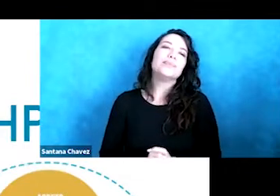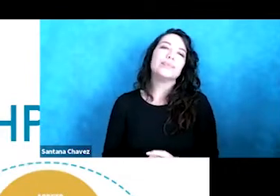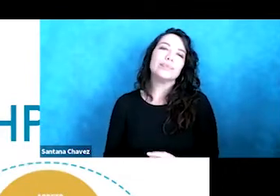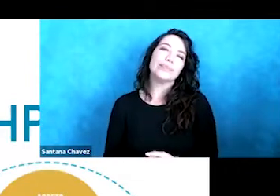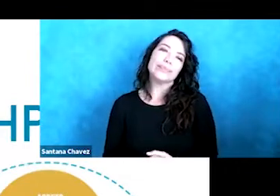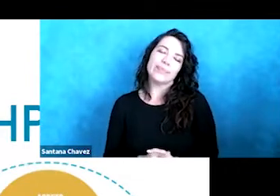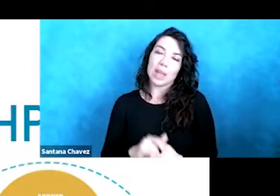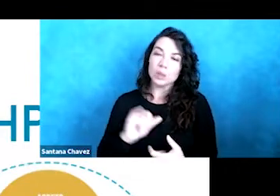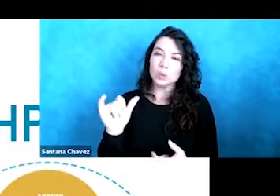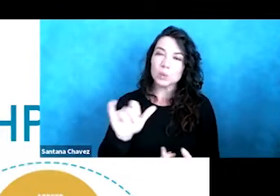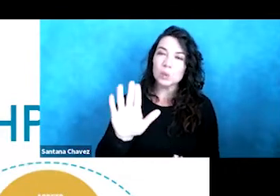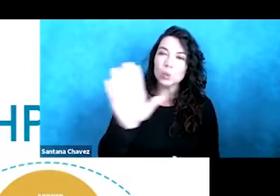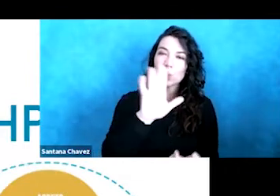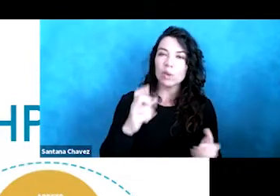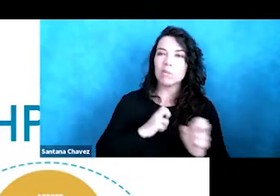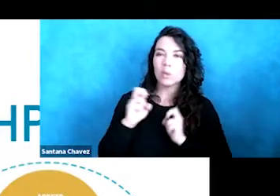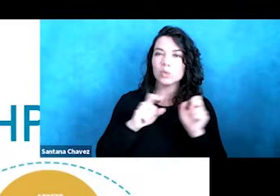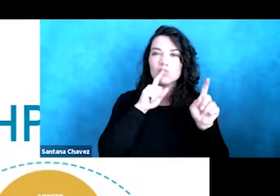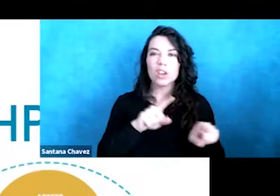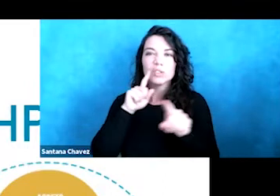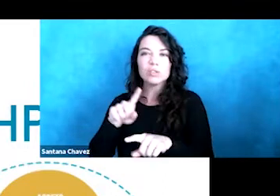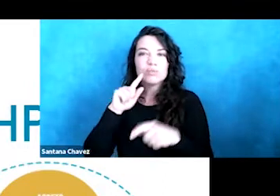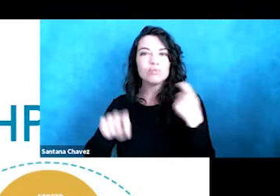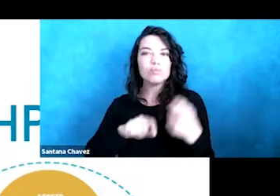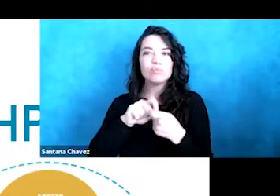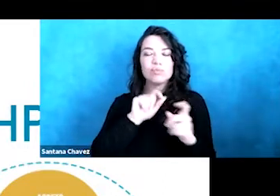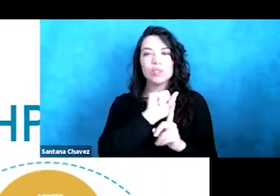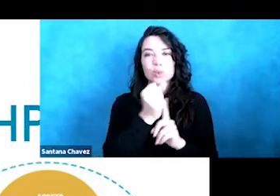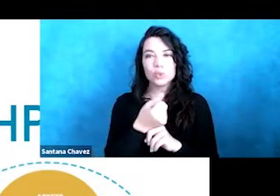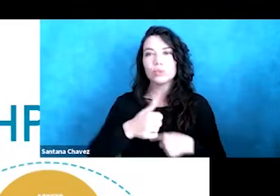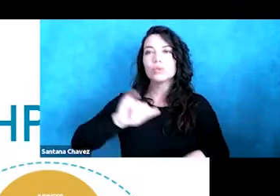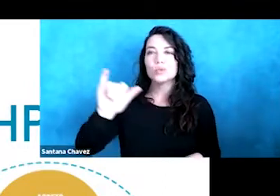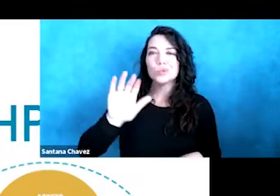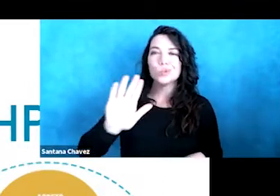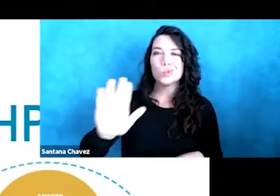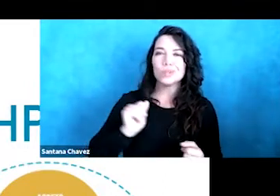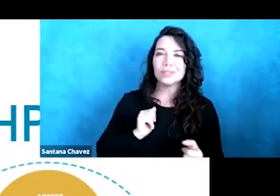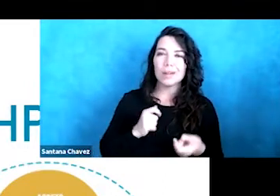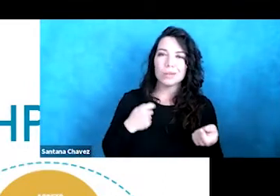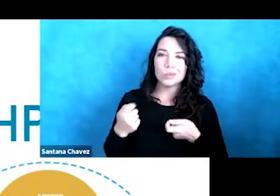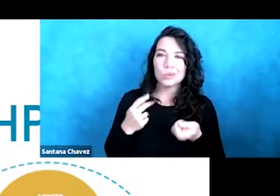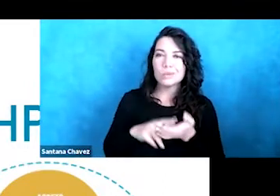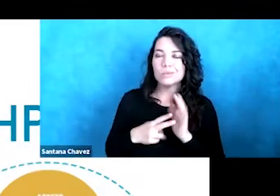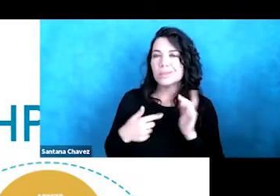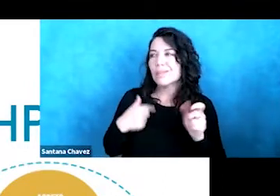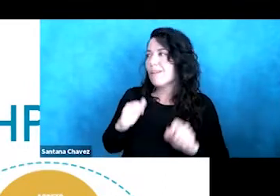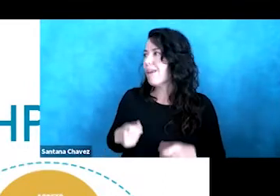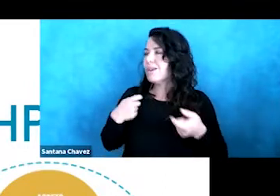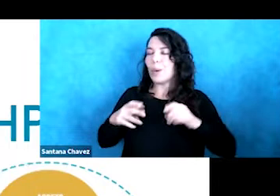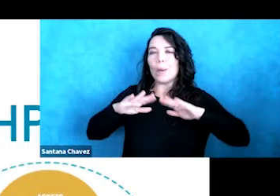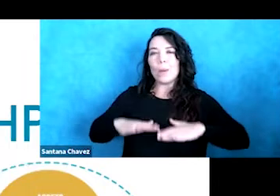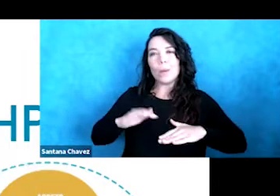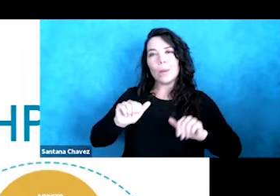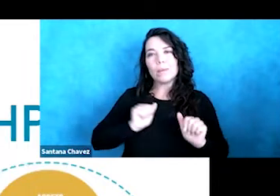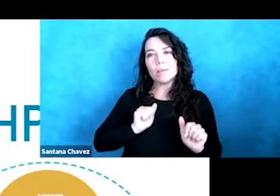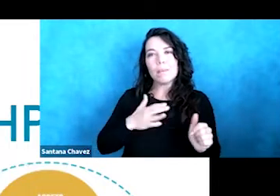emotional reactions to situations, and then your self-control, or your ability to manage and regulate your behavior, and